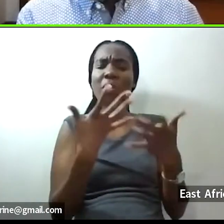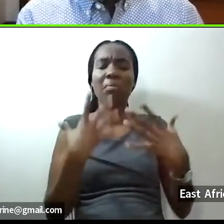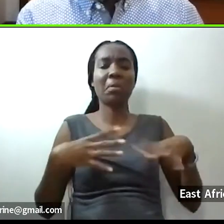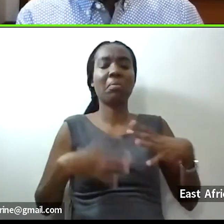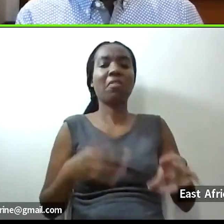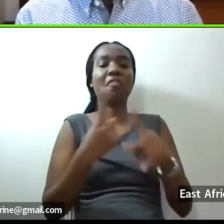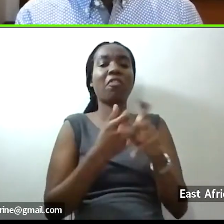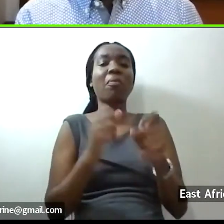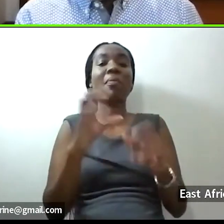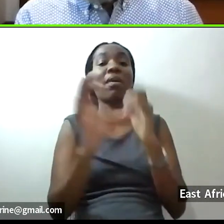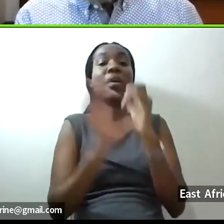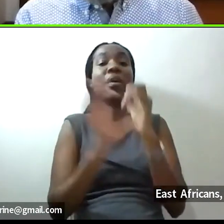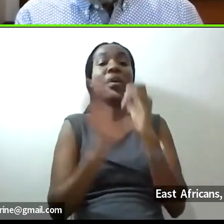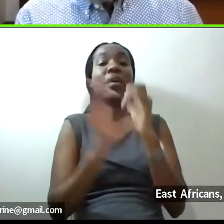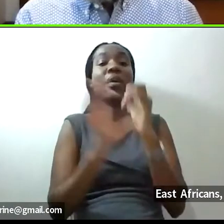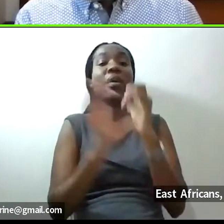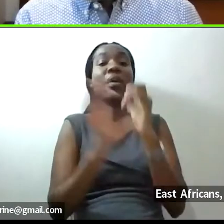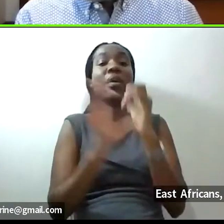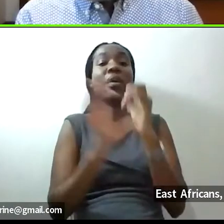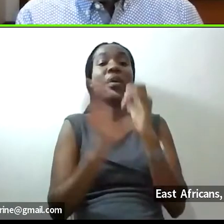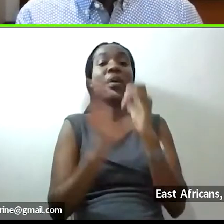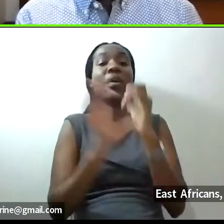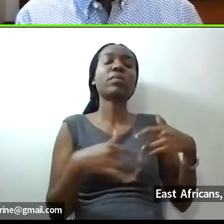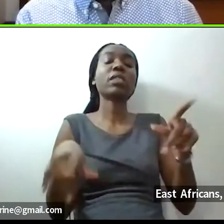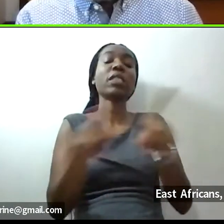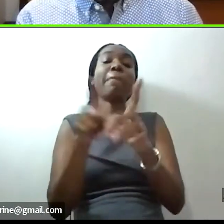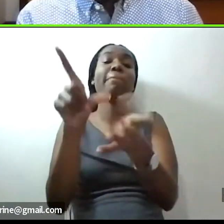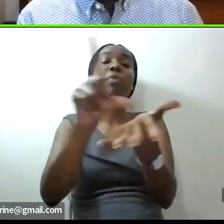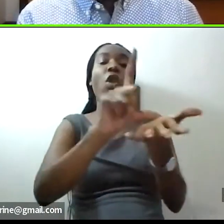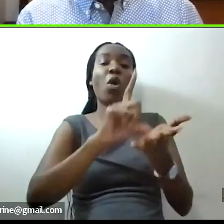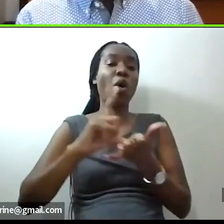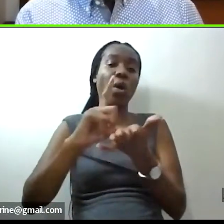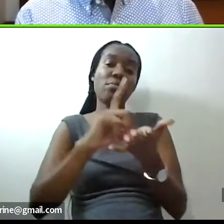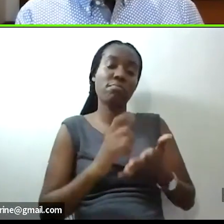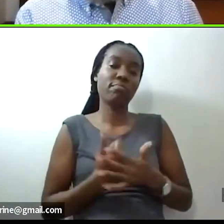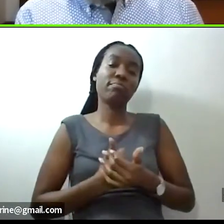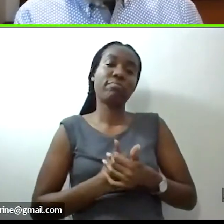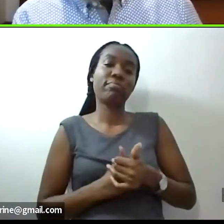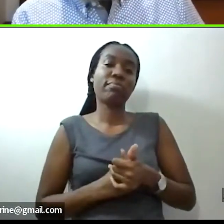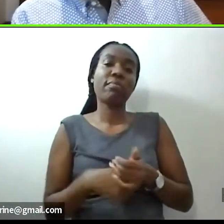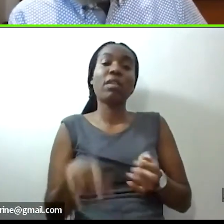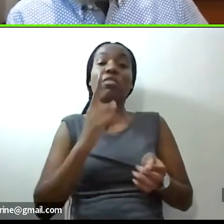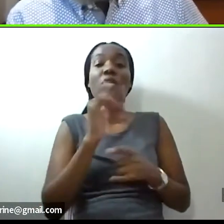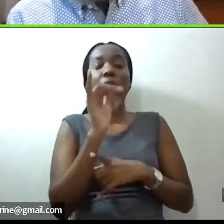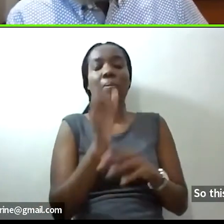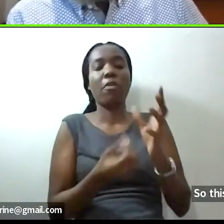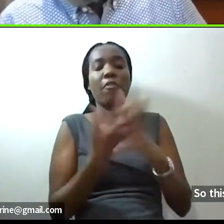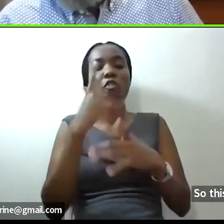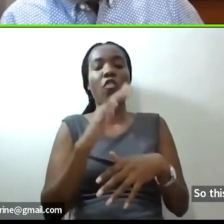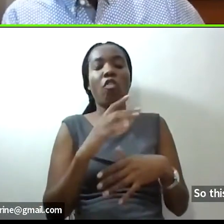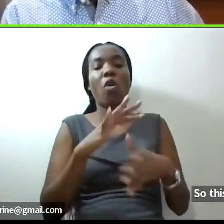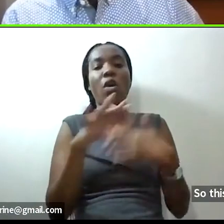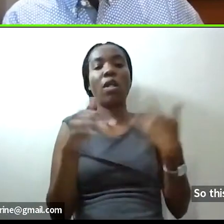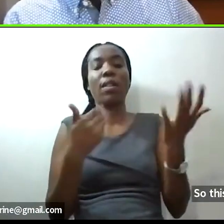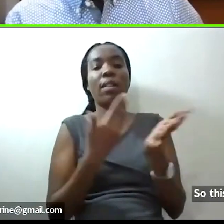are considered locals. So this is a product for everyone. For instance, now, I